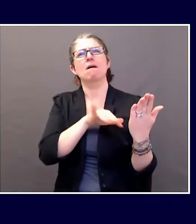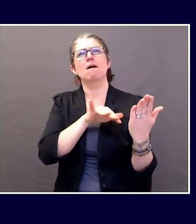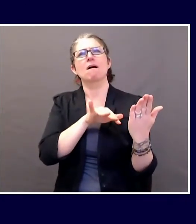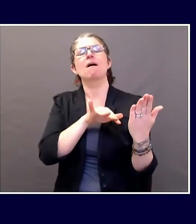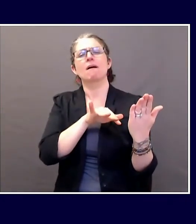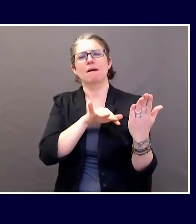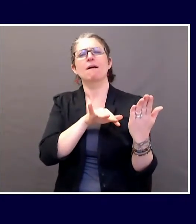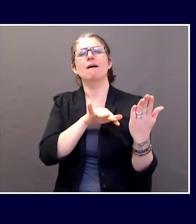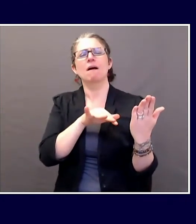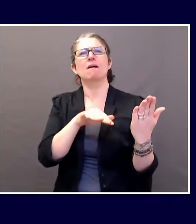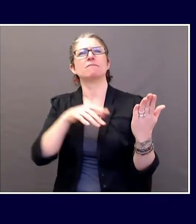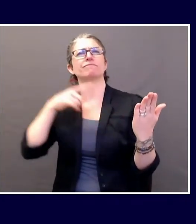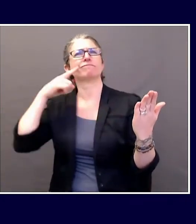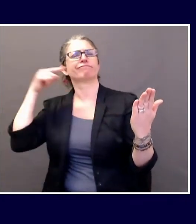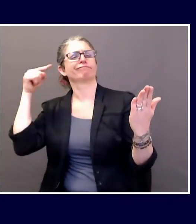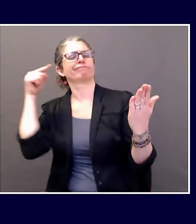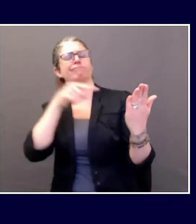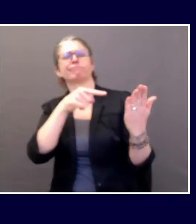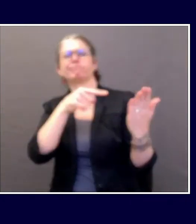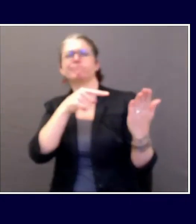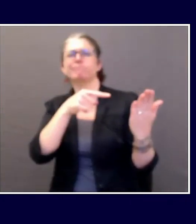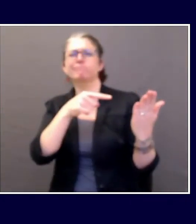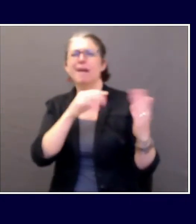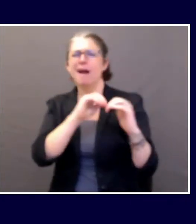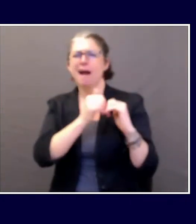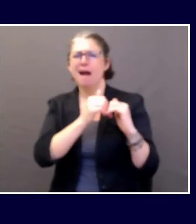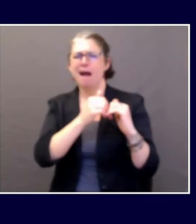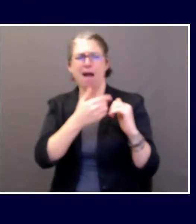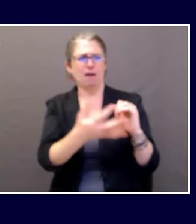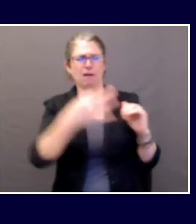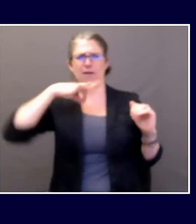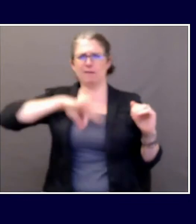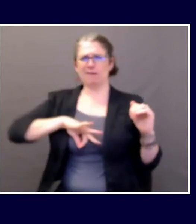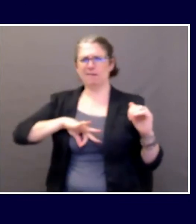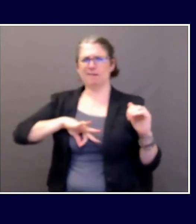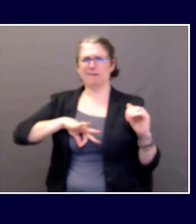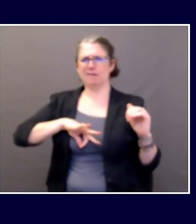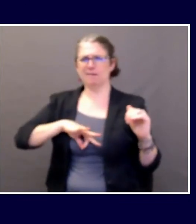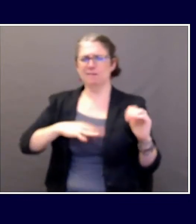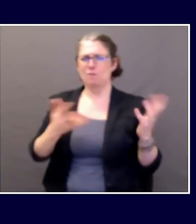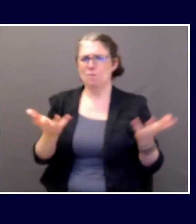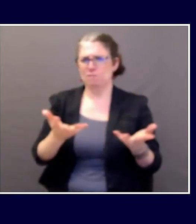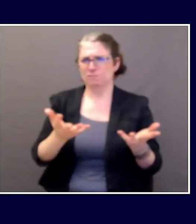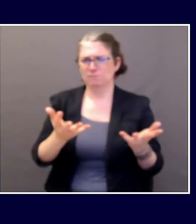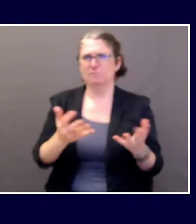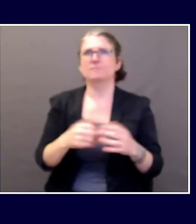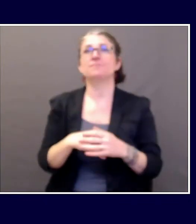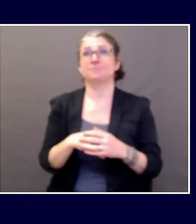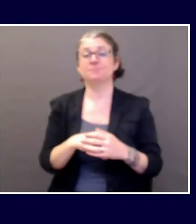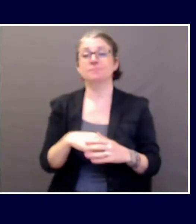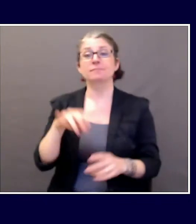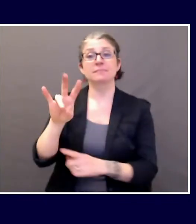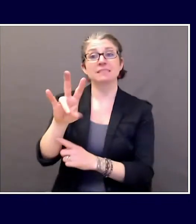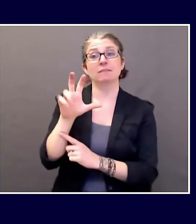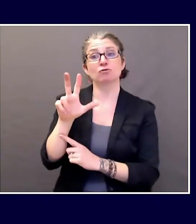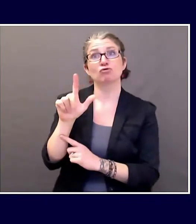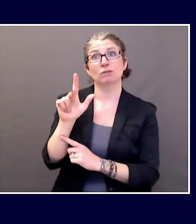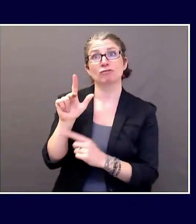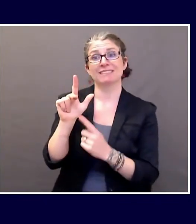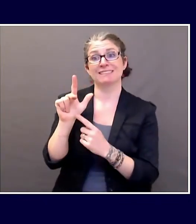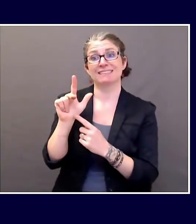Lester number, Holt. 723 Good day, everyone. We're coming dead, on the air with breaking news. President can't Biden even begin to capture the